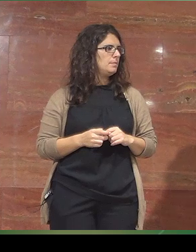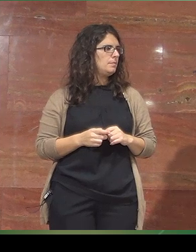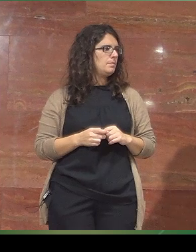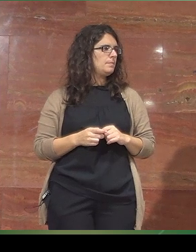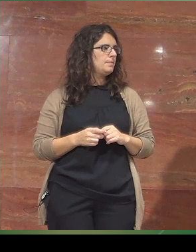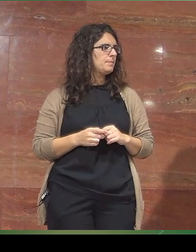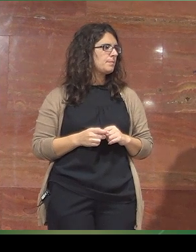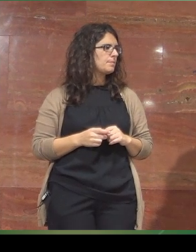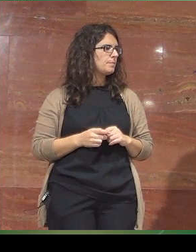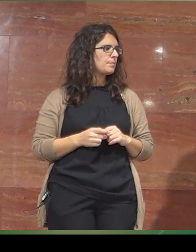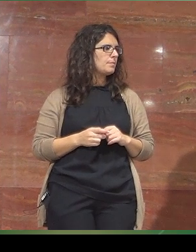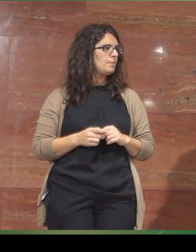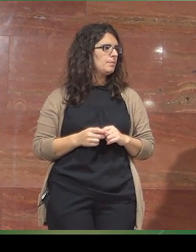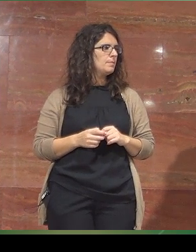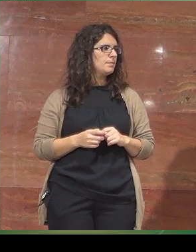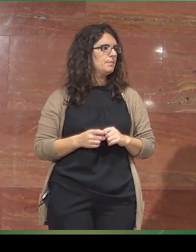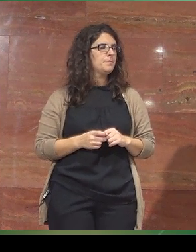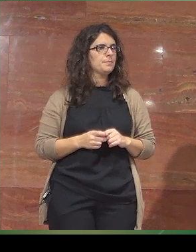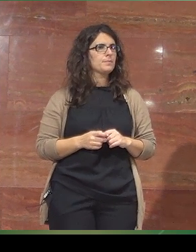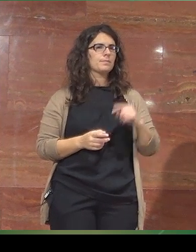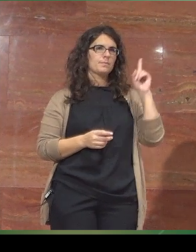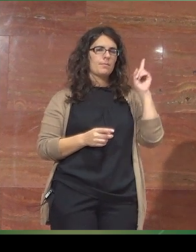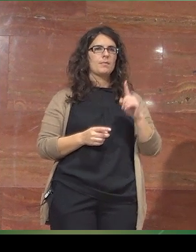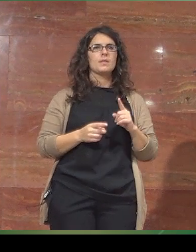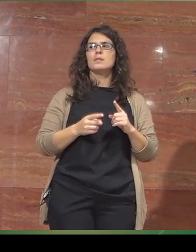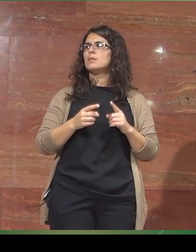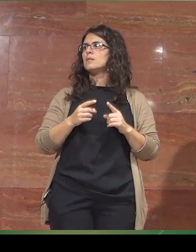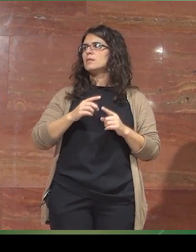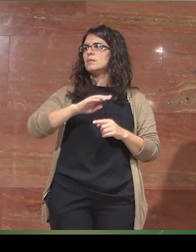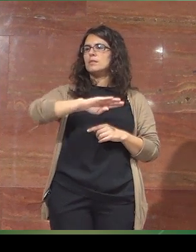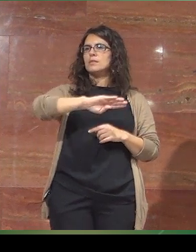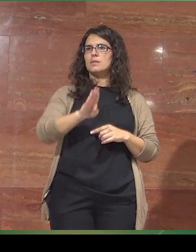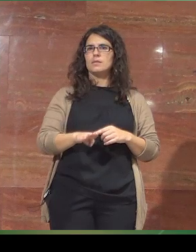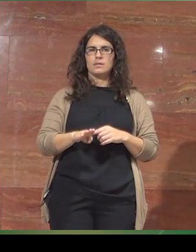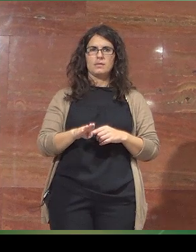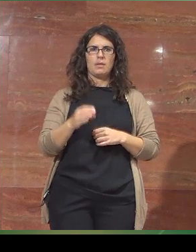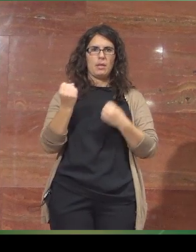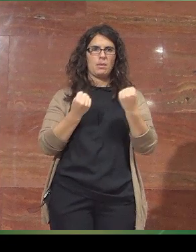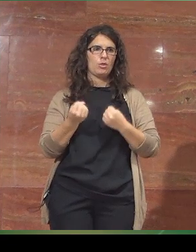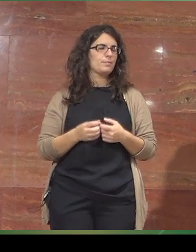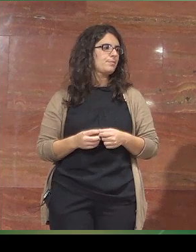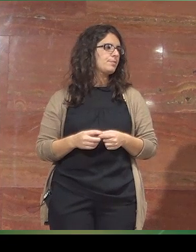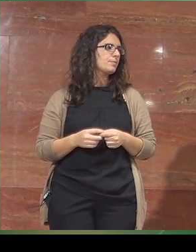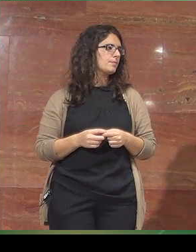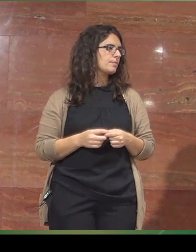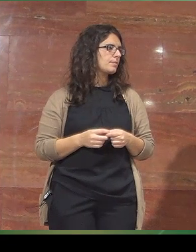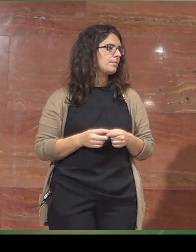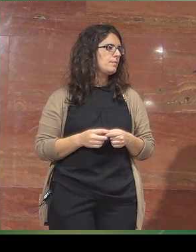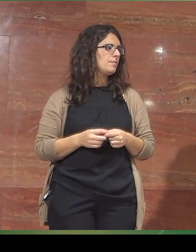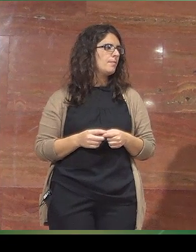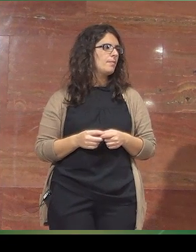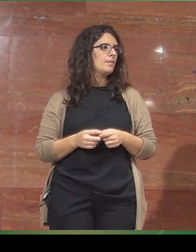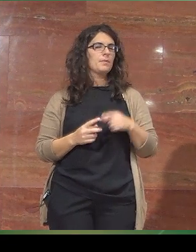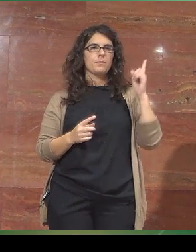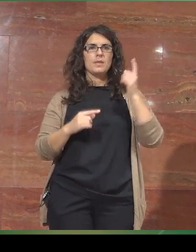That's parking. It's a little bit irony about this system of pictograms. But